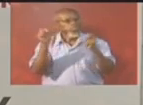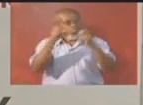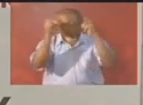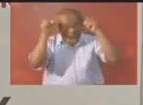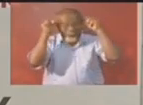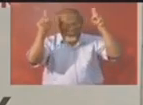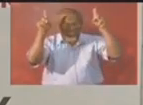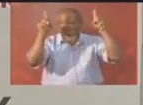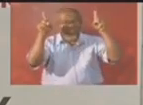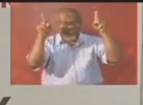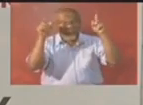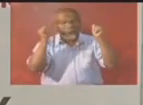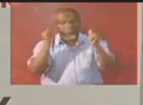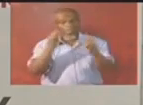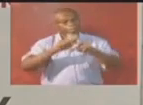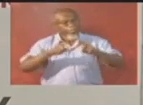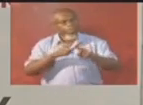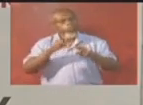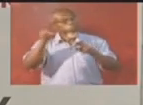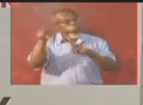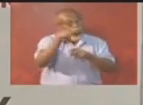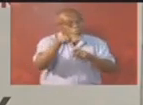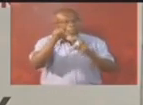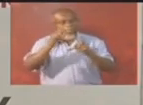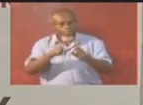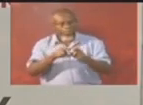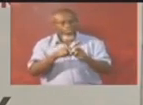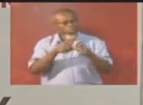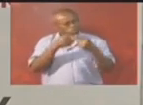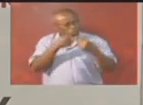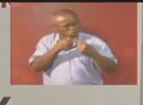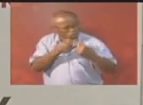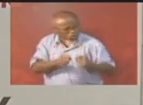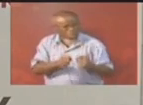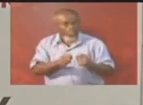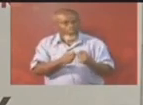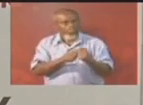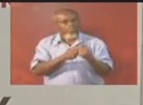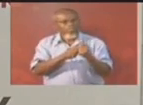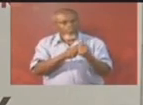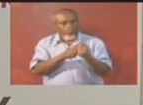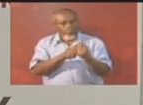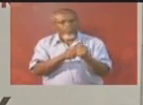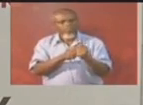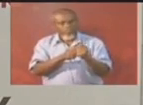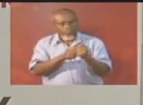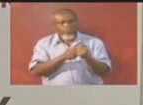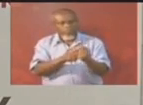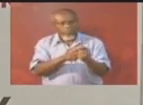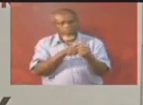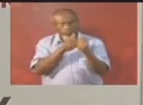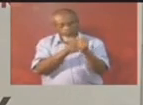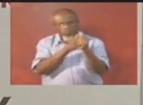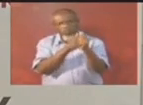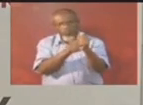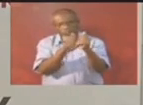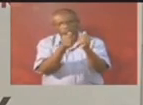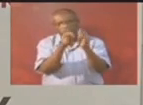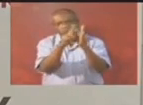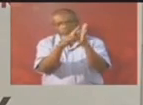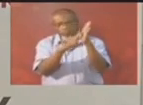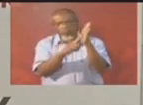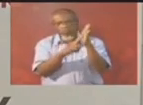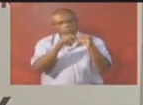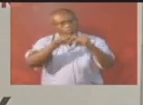But that means that we need to try harder to maintain the braking pressure until such time as we get the desired